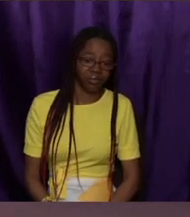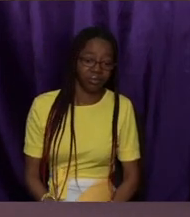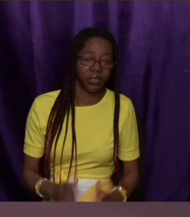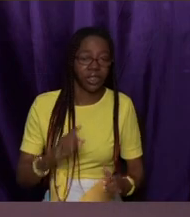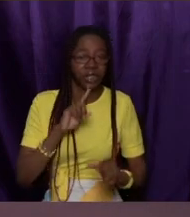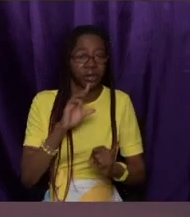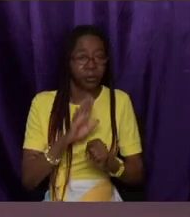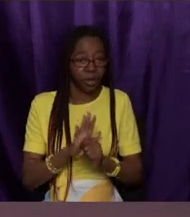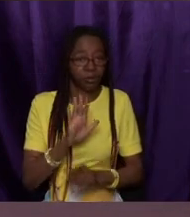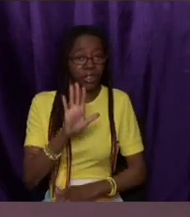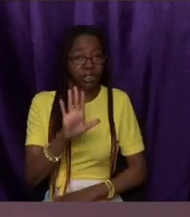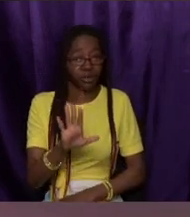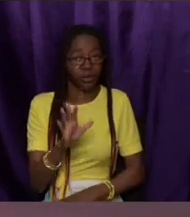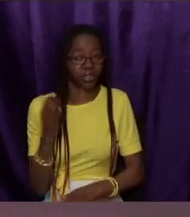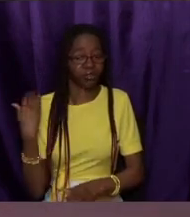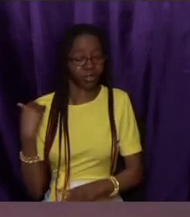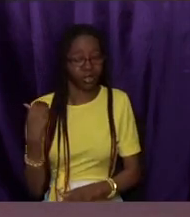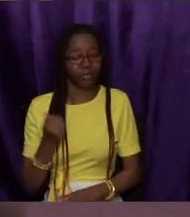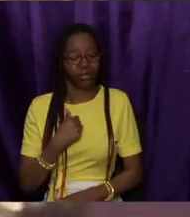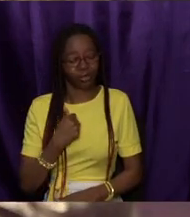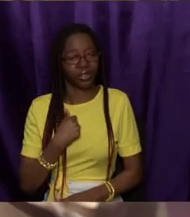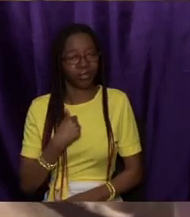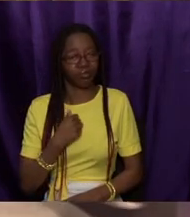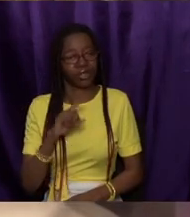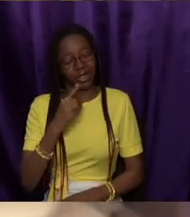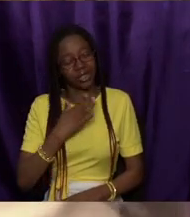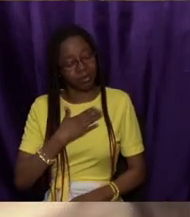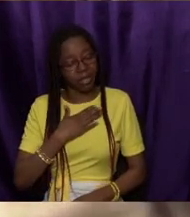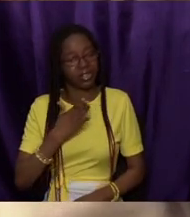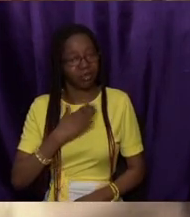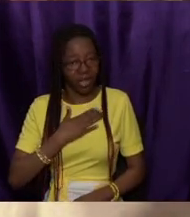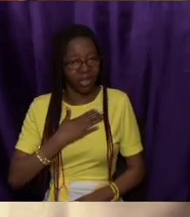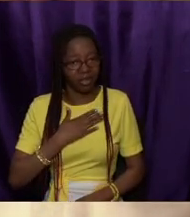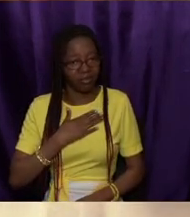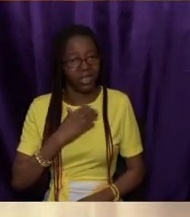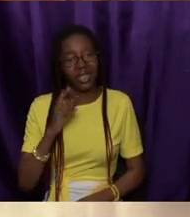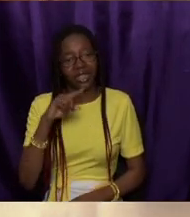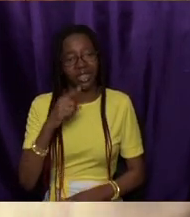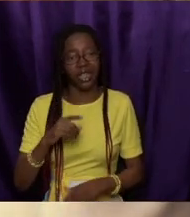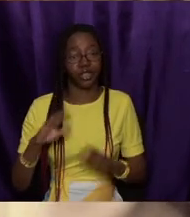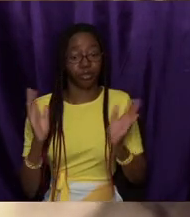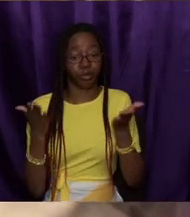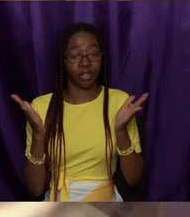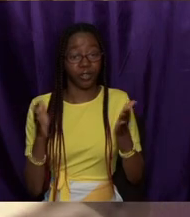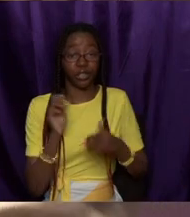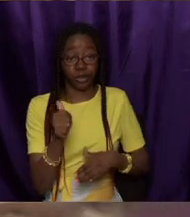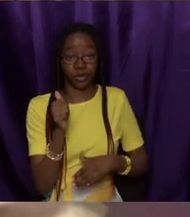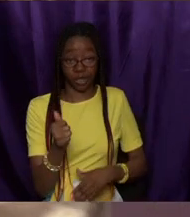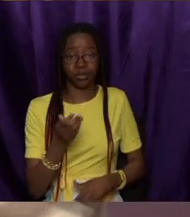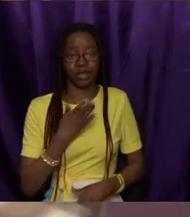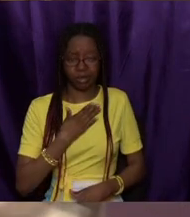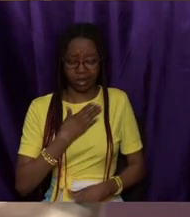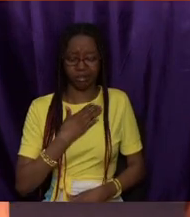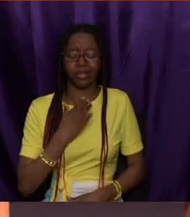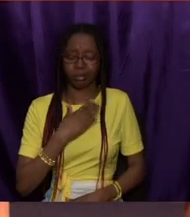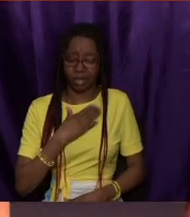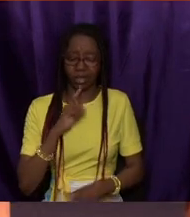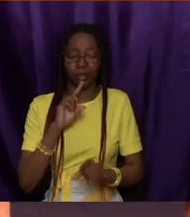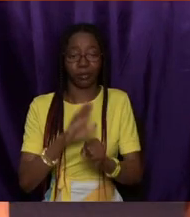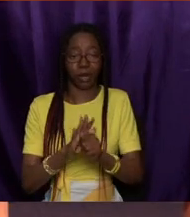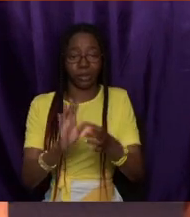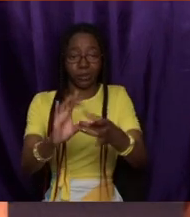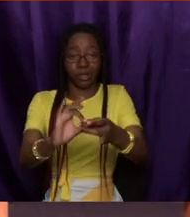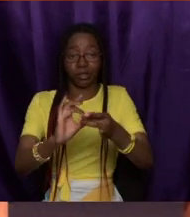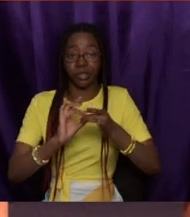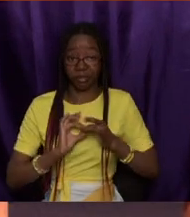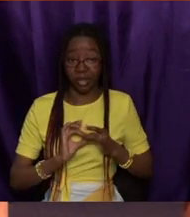promise is your promise. Hit yourself and say, it's mine, it's mine, it's mine. Come on, say it till you convince yourself. It's mine, it's mine, it's mine. The promise is mine, the